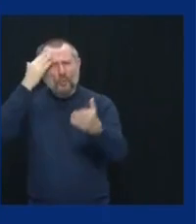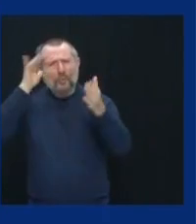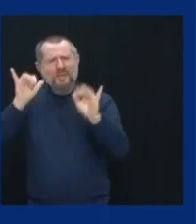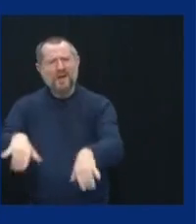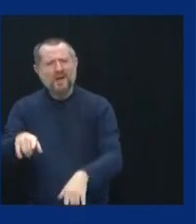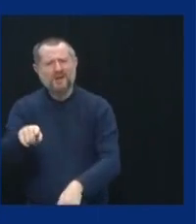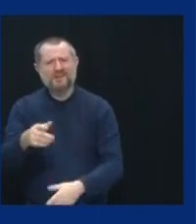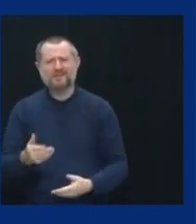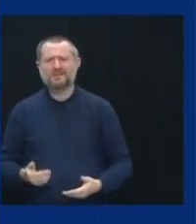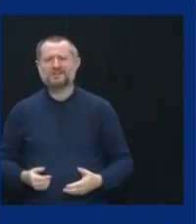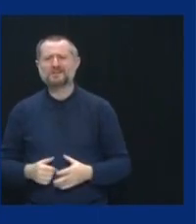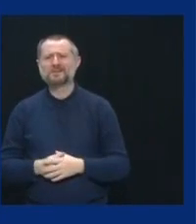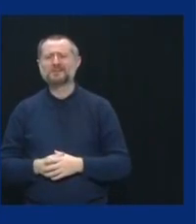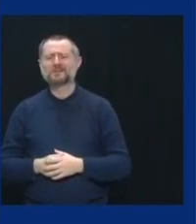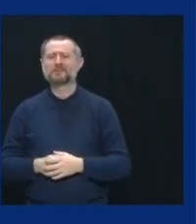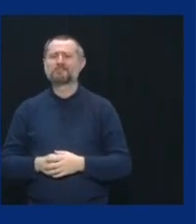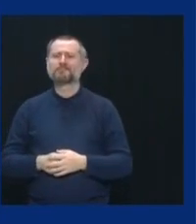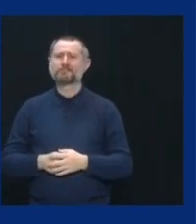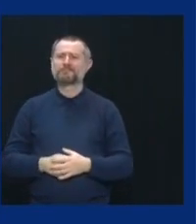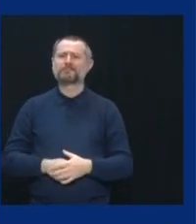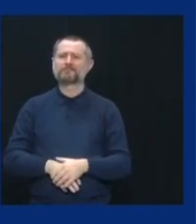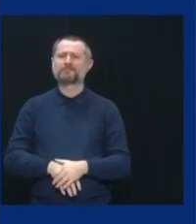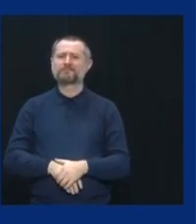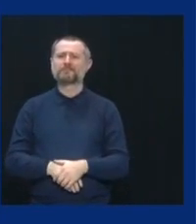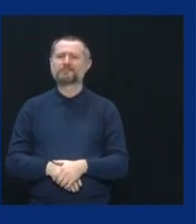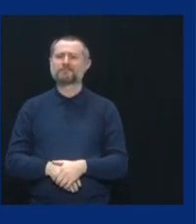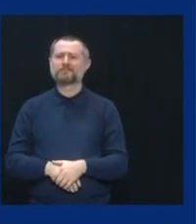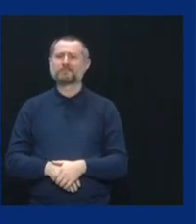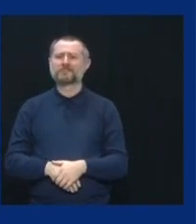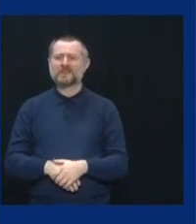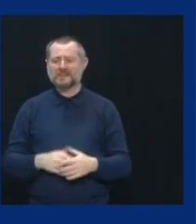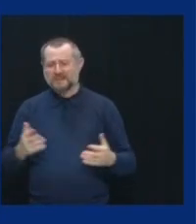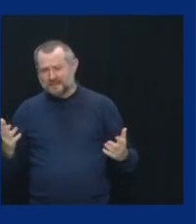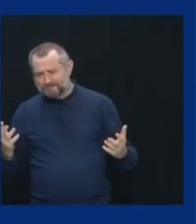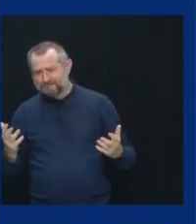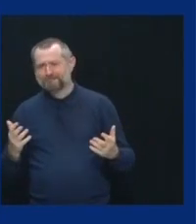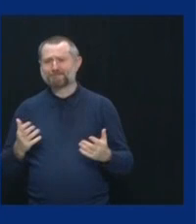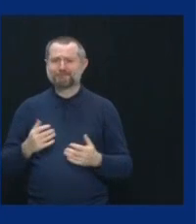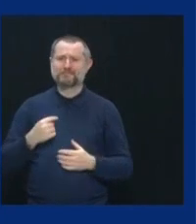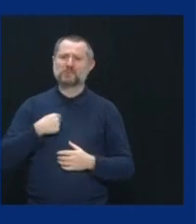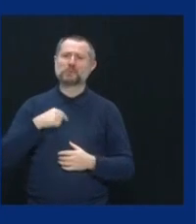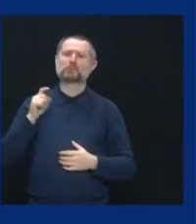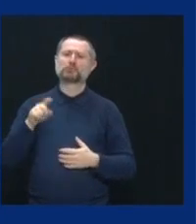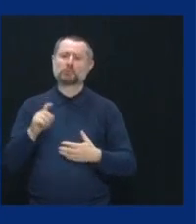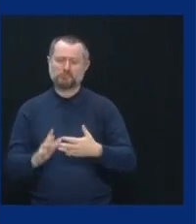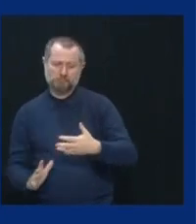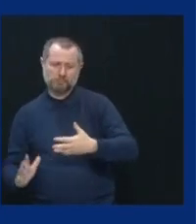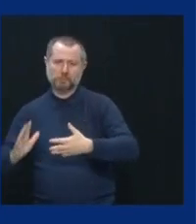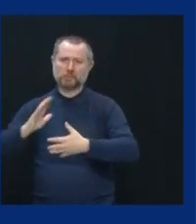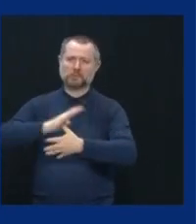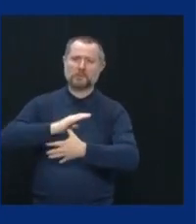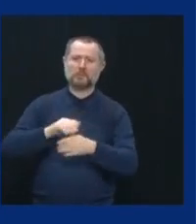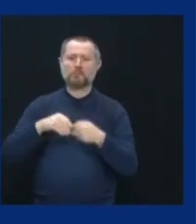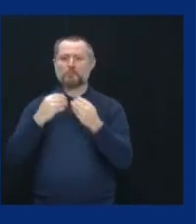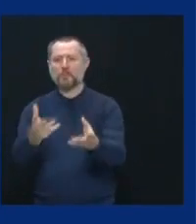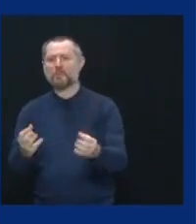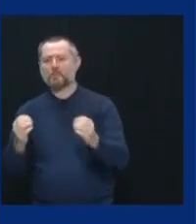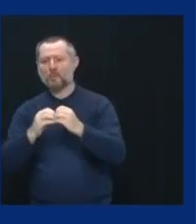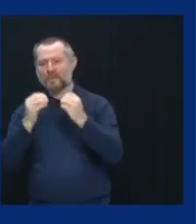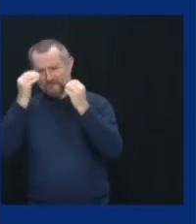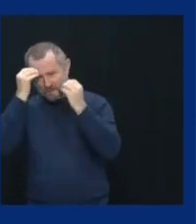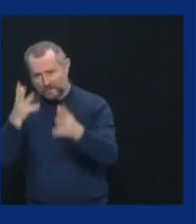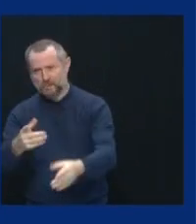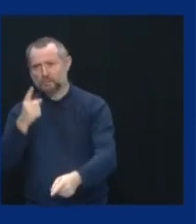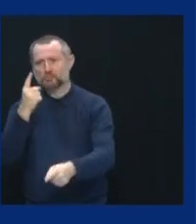And, well, you should have prioritized providing more information.